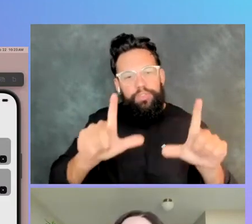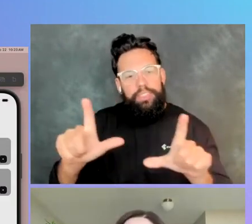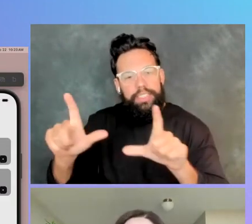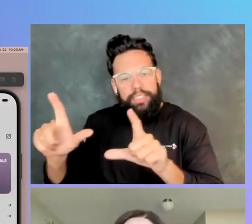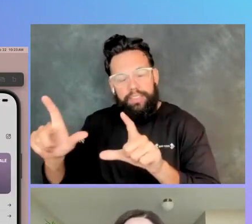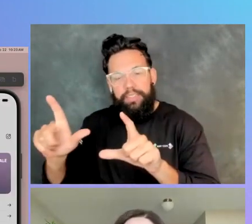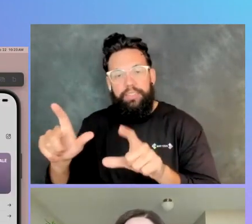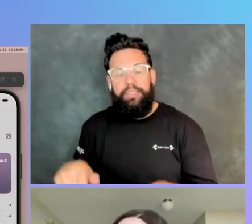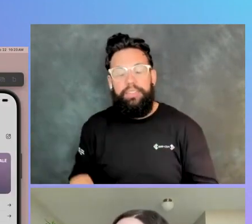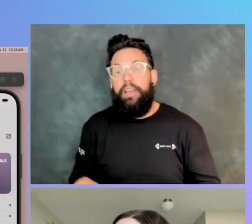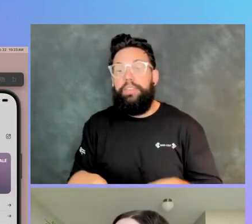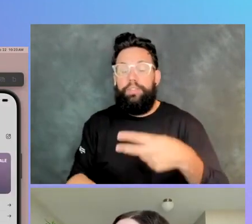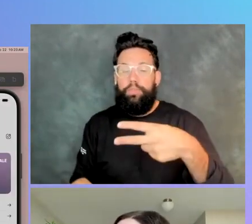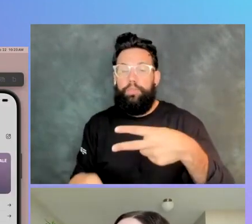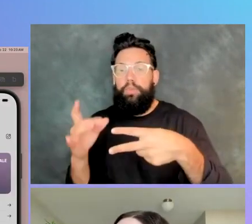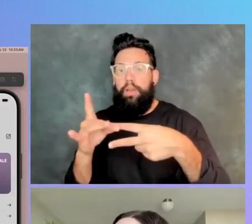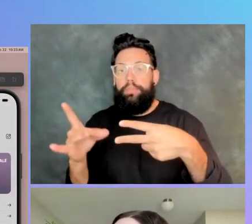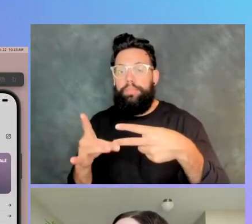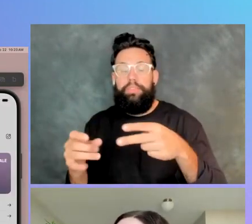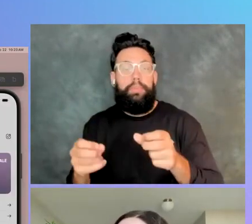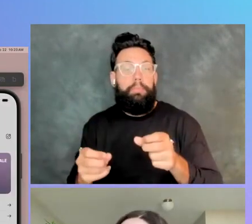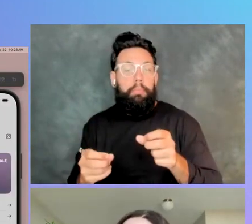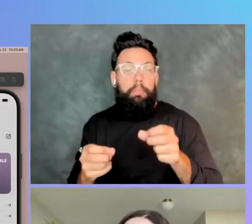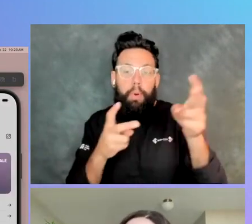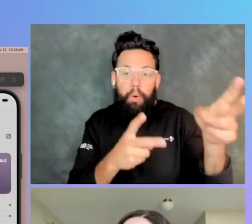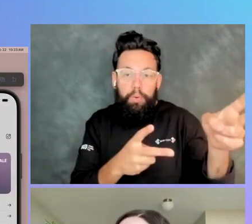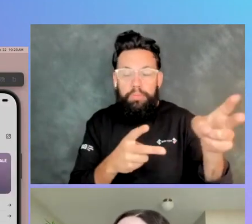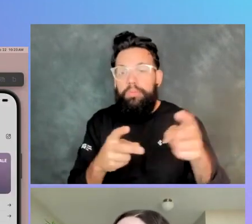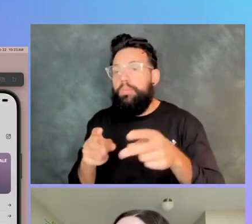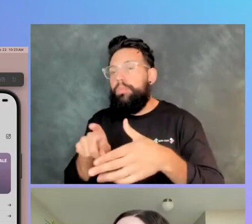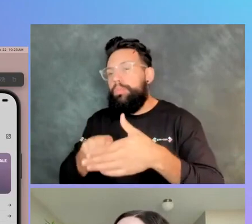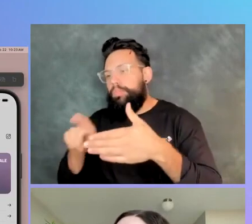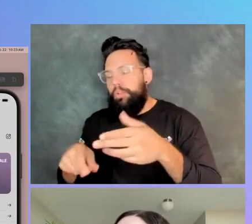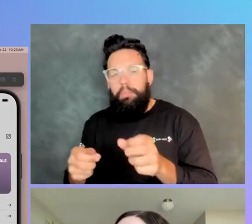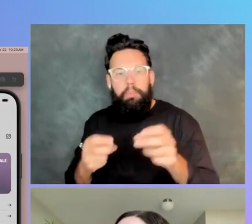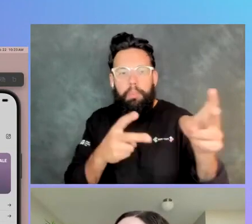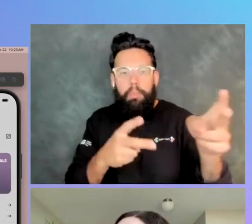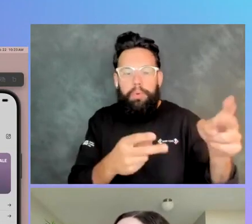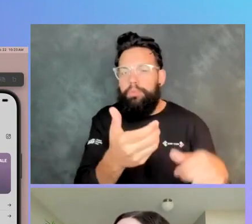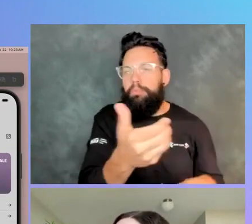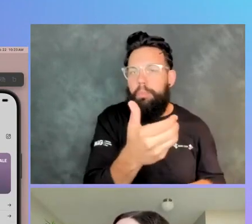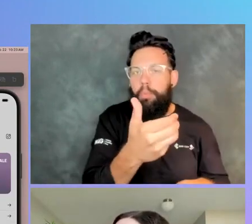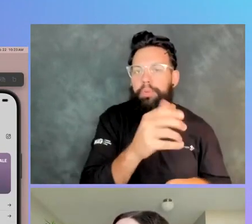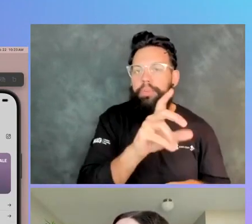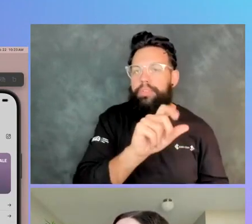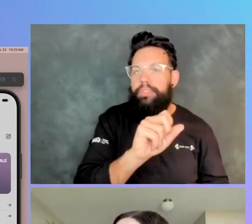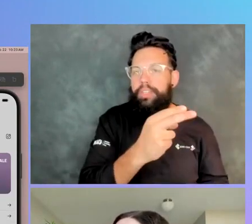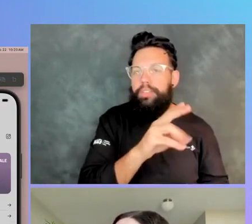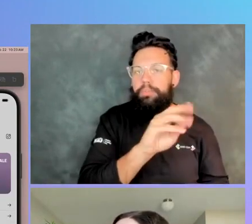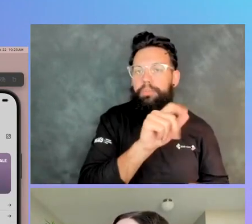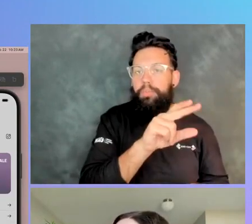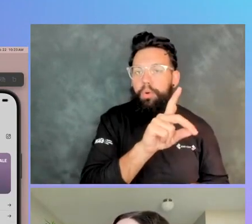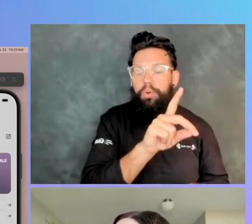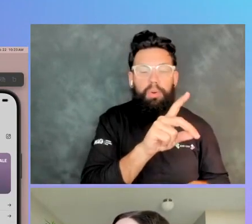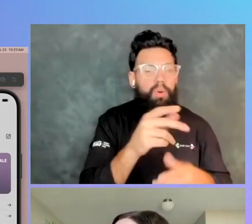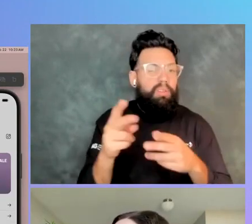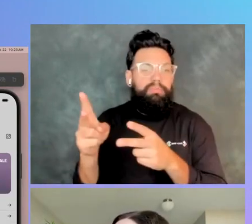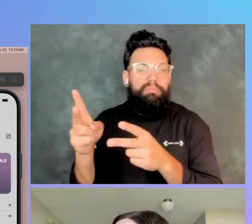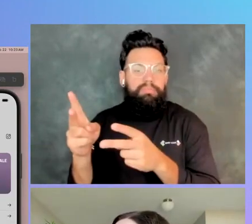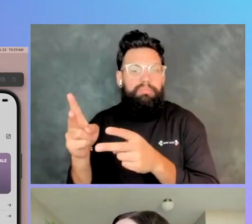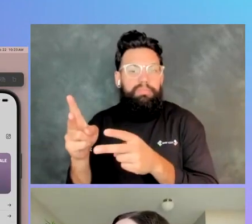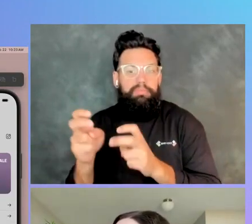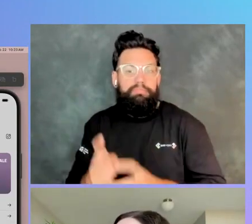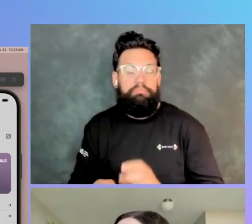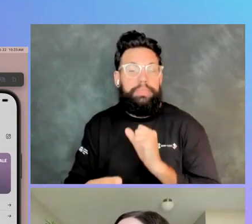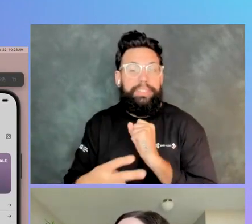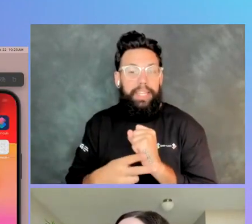the results to the mobile dashboard, which I'll show you. We'll just see those appear there, or you can save the results locally. So it looks like it's